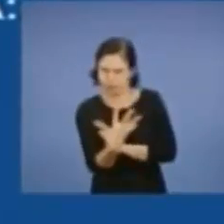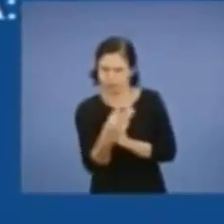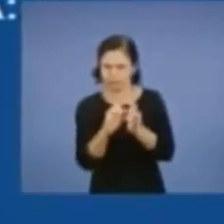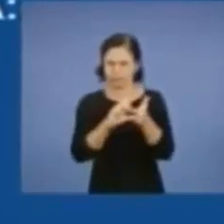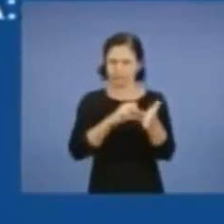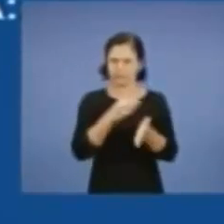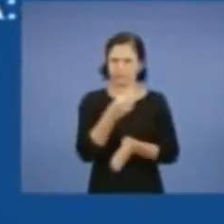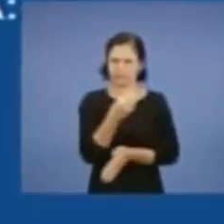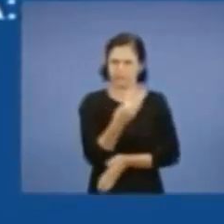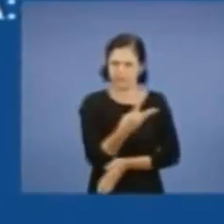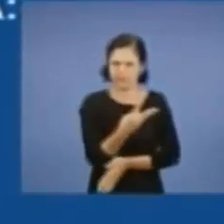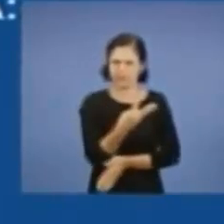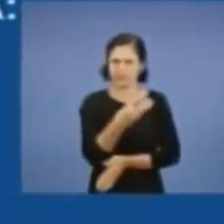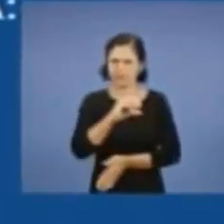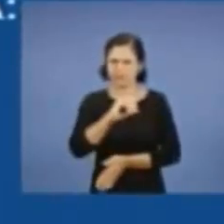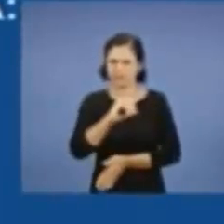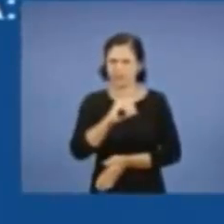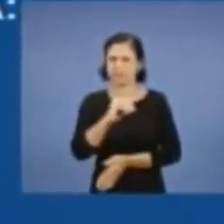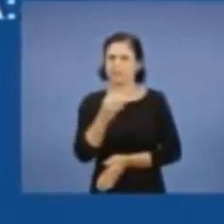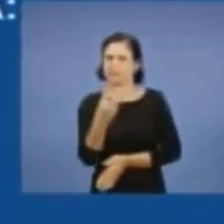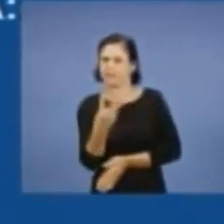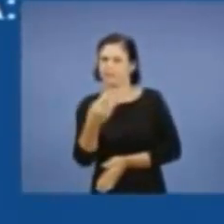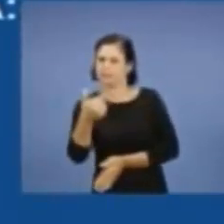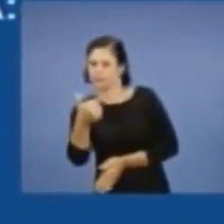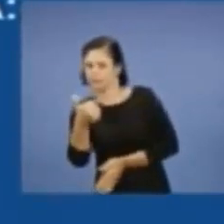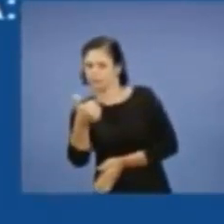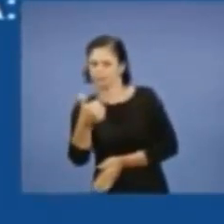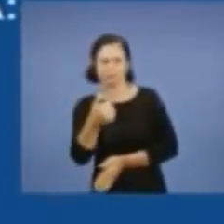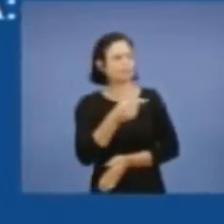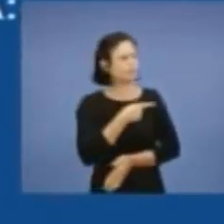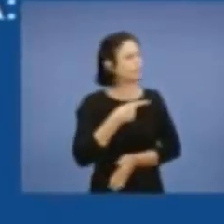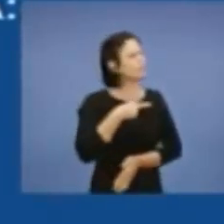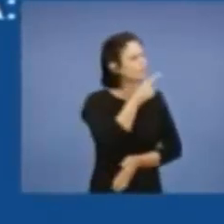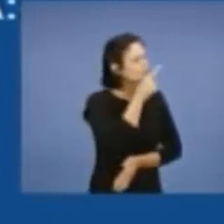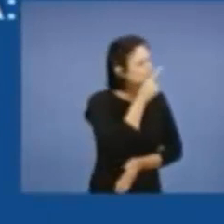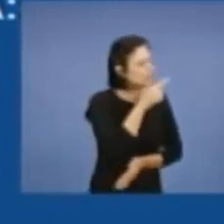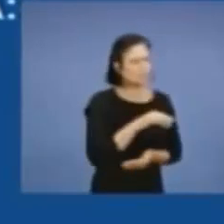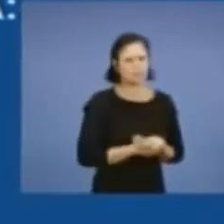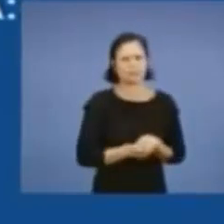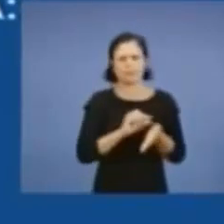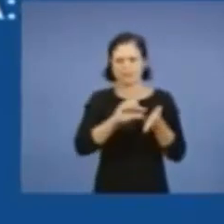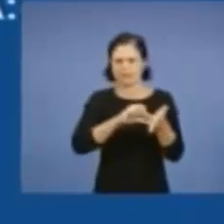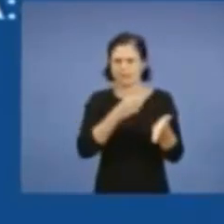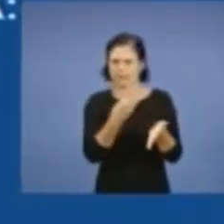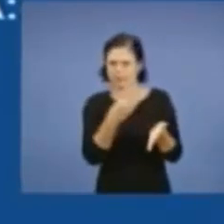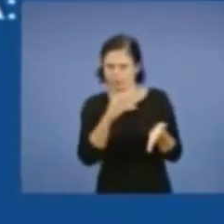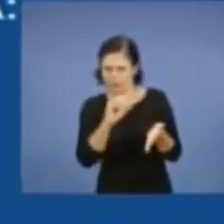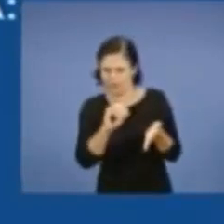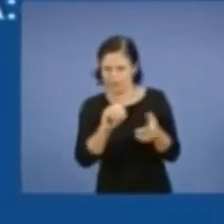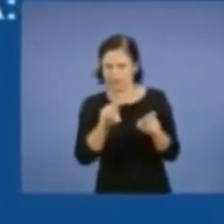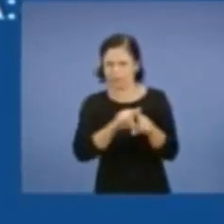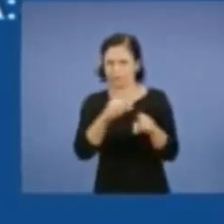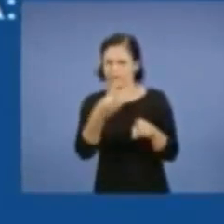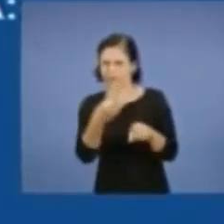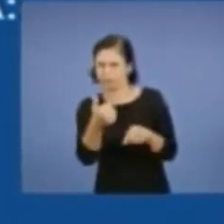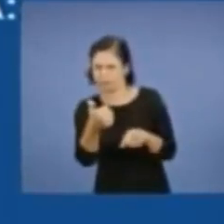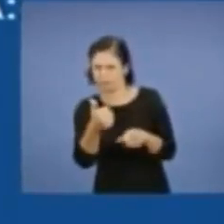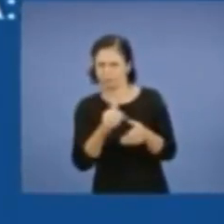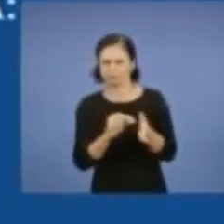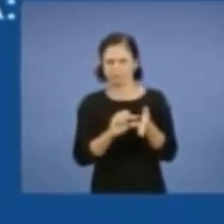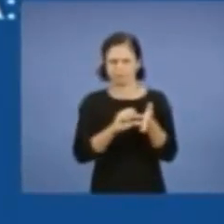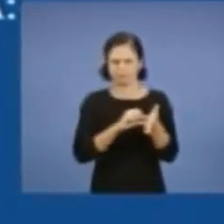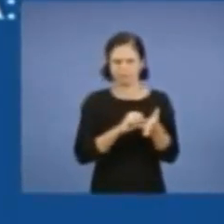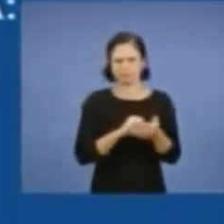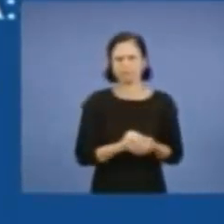24, verse 30 and 31. 30 and 31. It says the